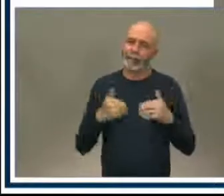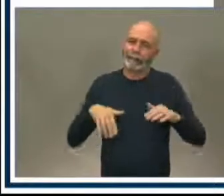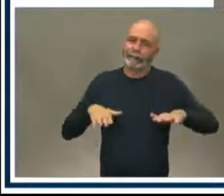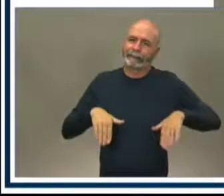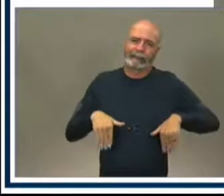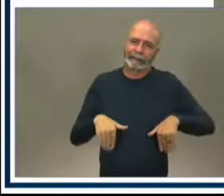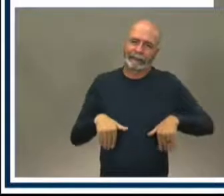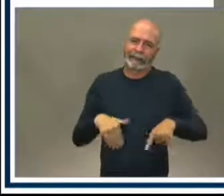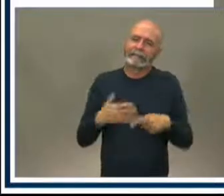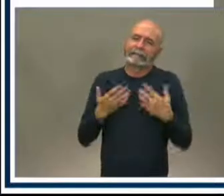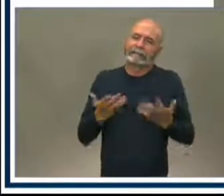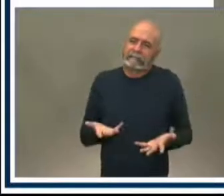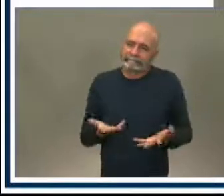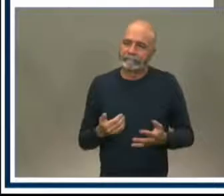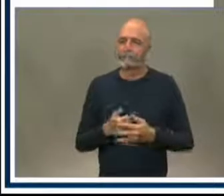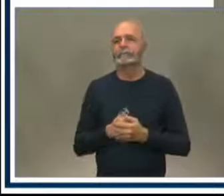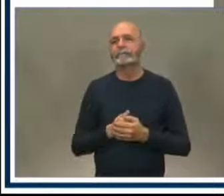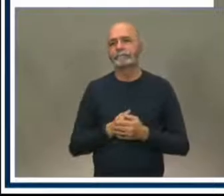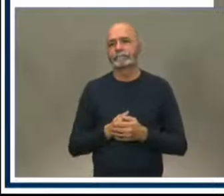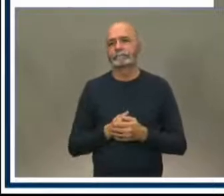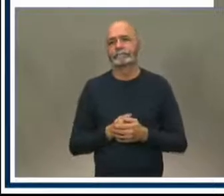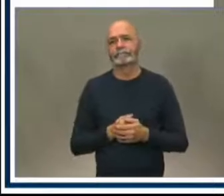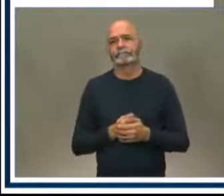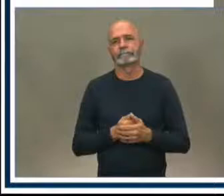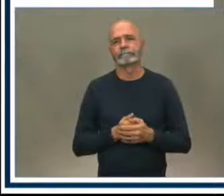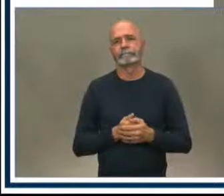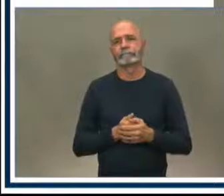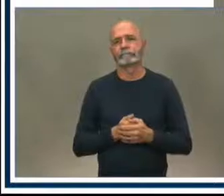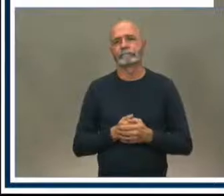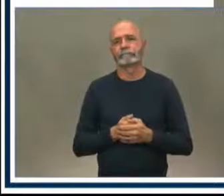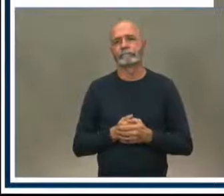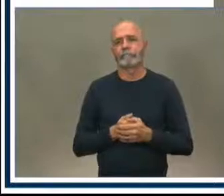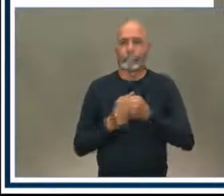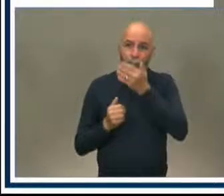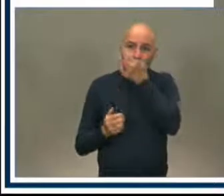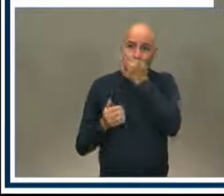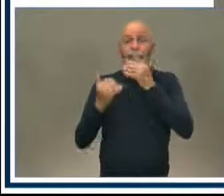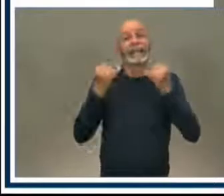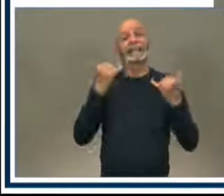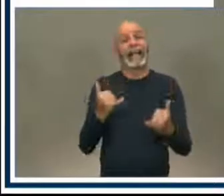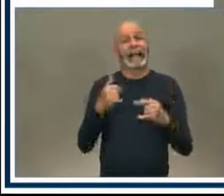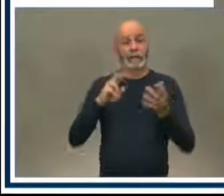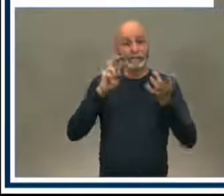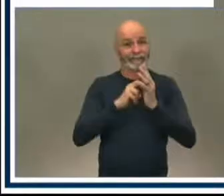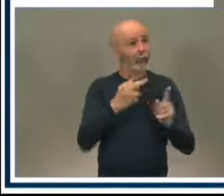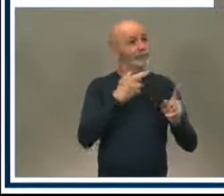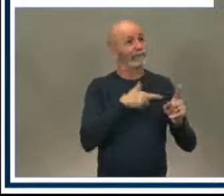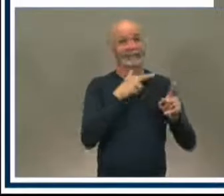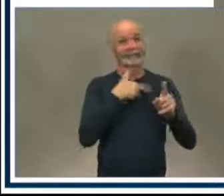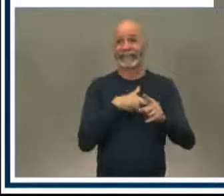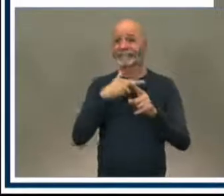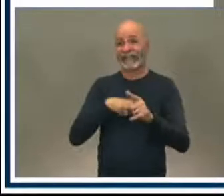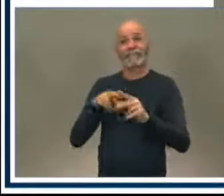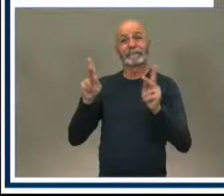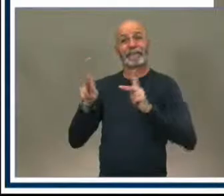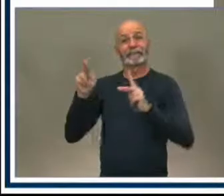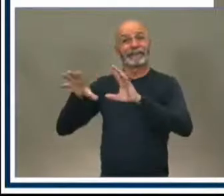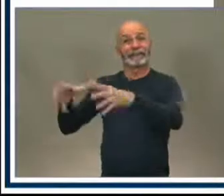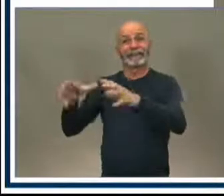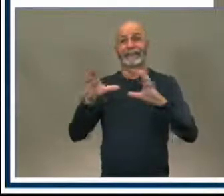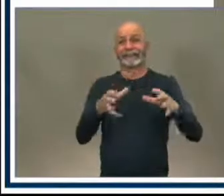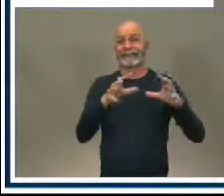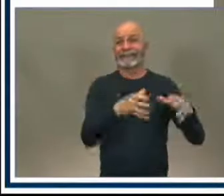current situation brings with it an important reminder for faith groups in the province. Anything except